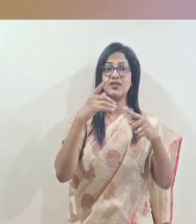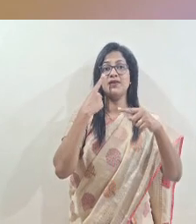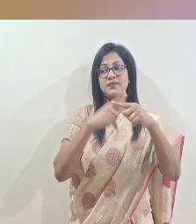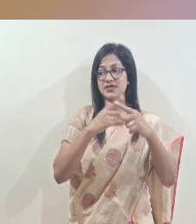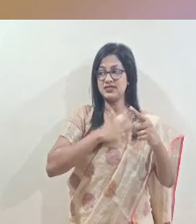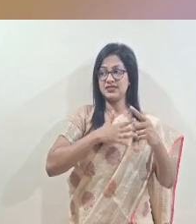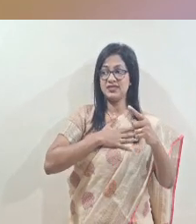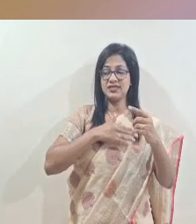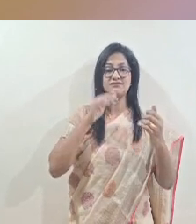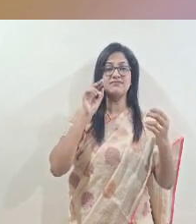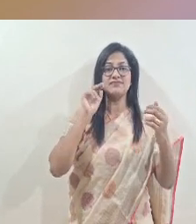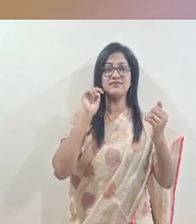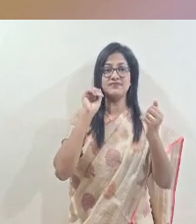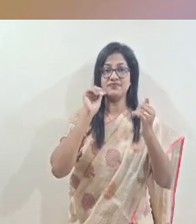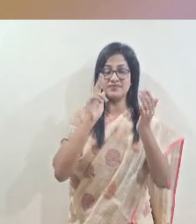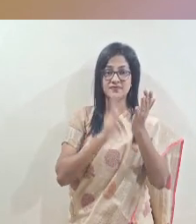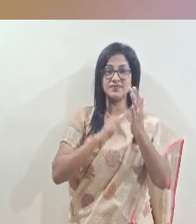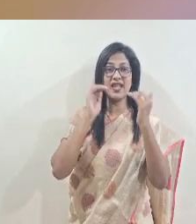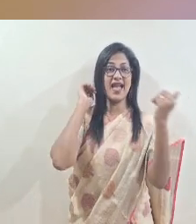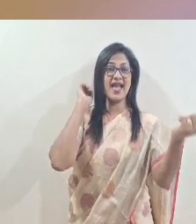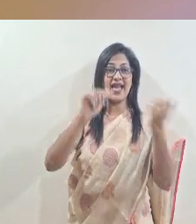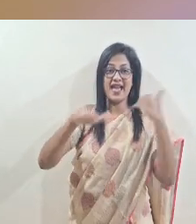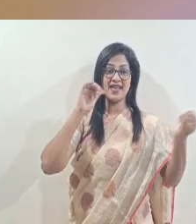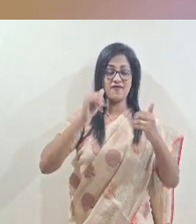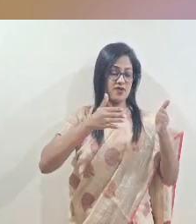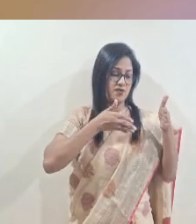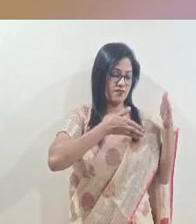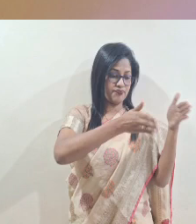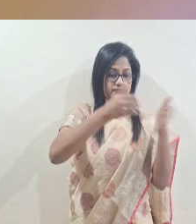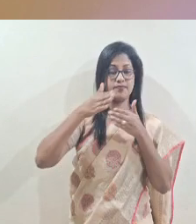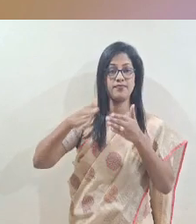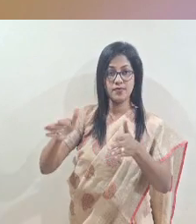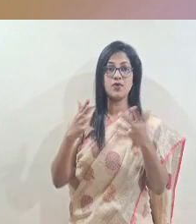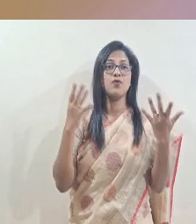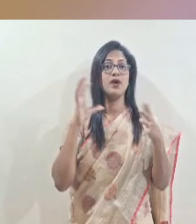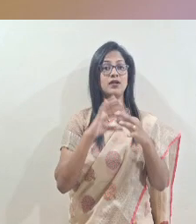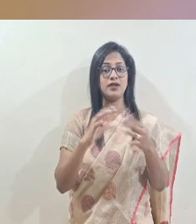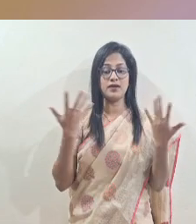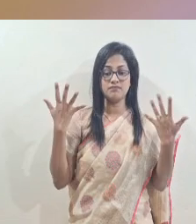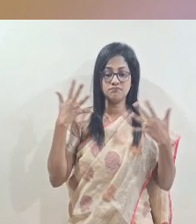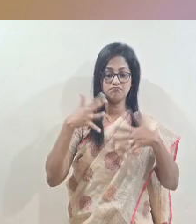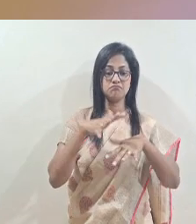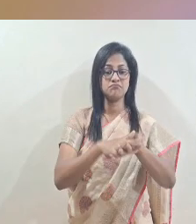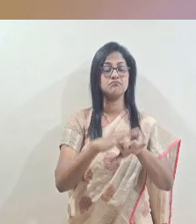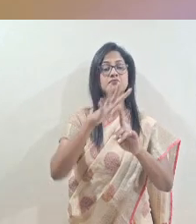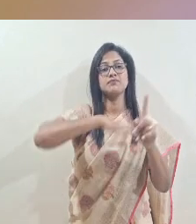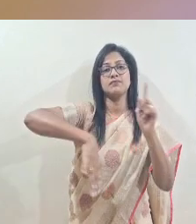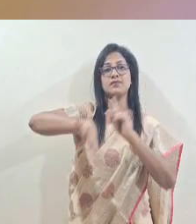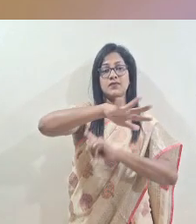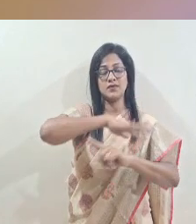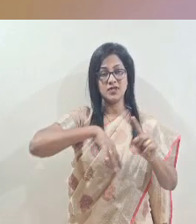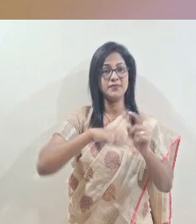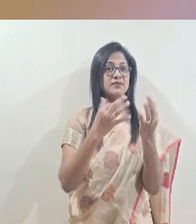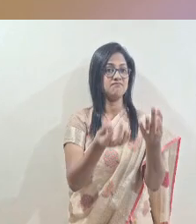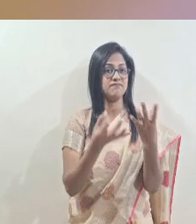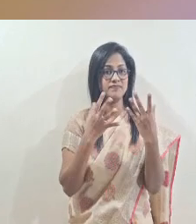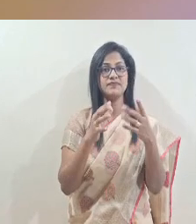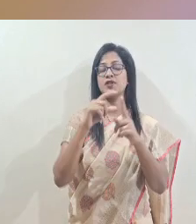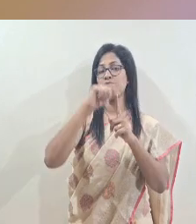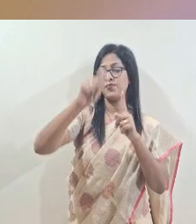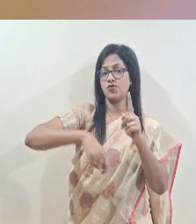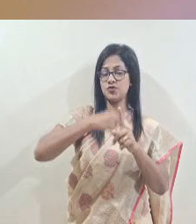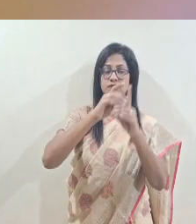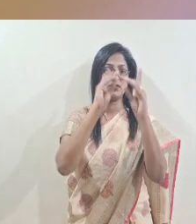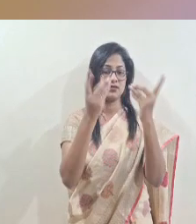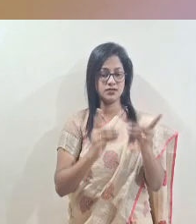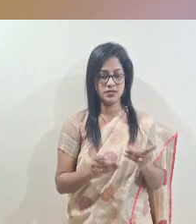Highways Corridor Project, again with an idea of mainstreaming climate resilience in project design and implementation. So